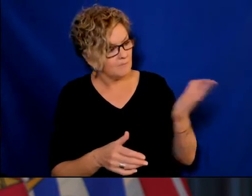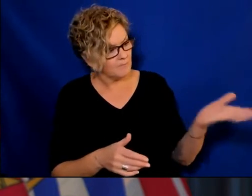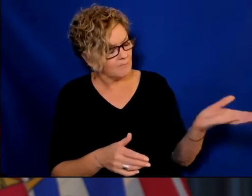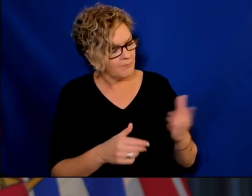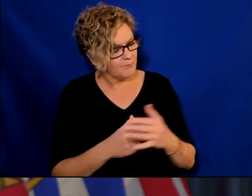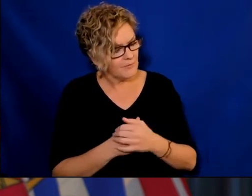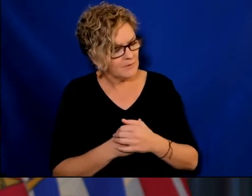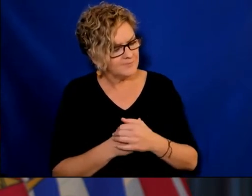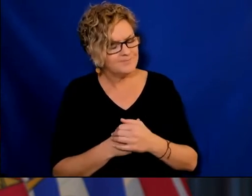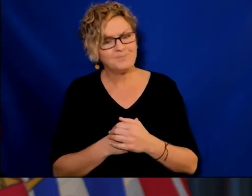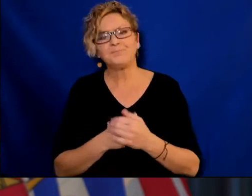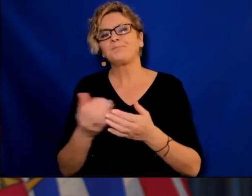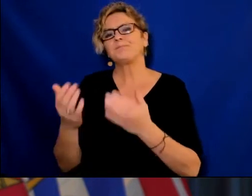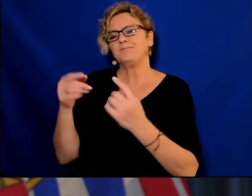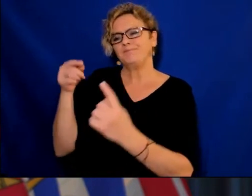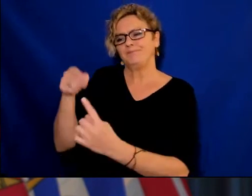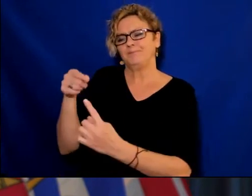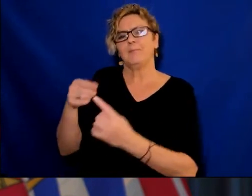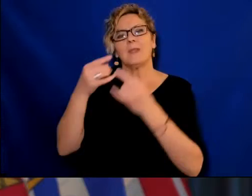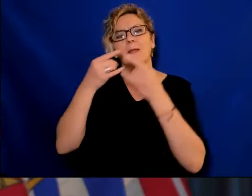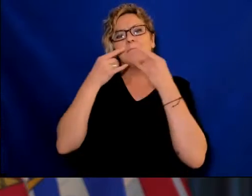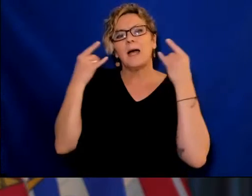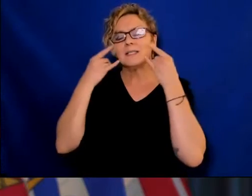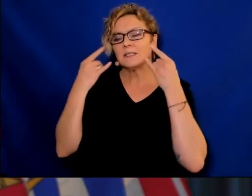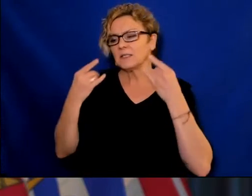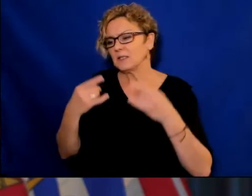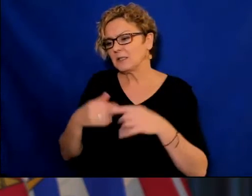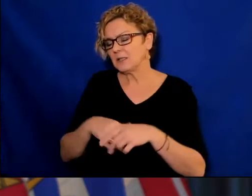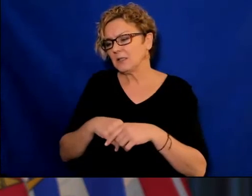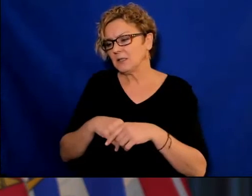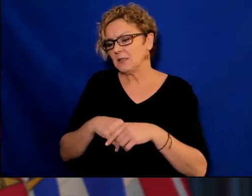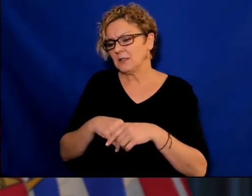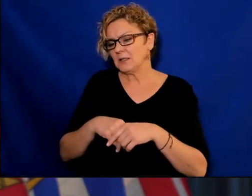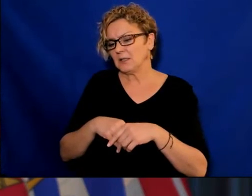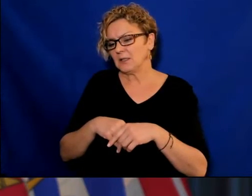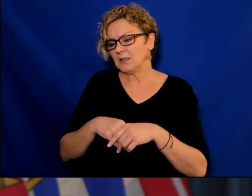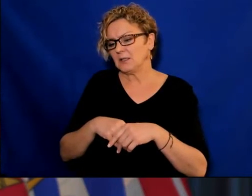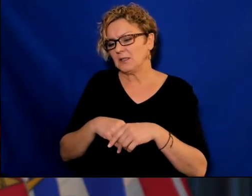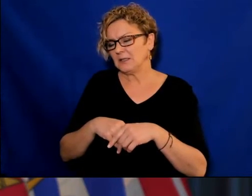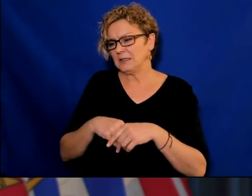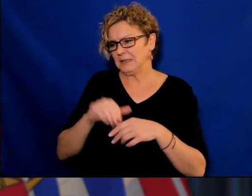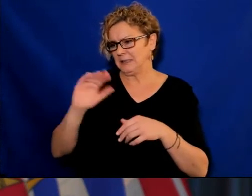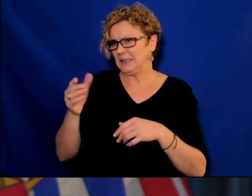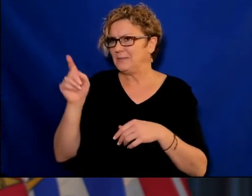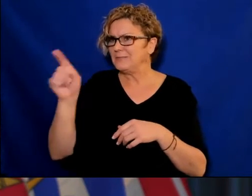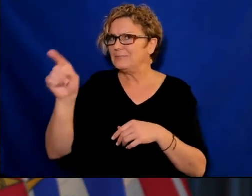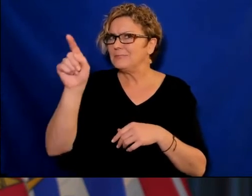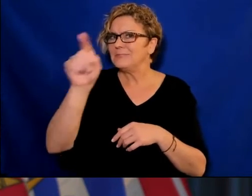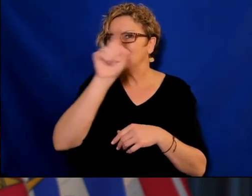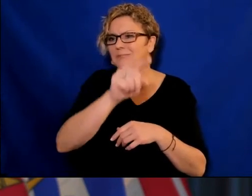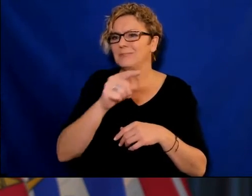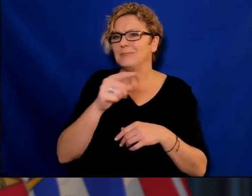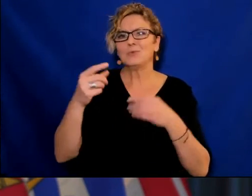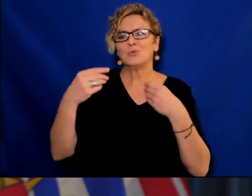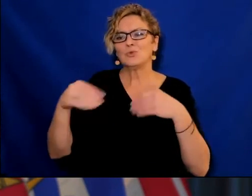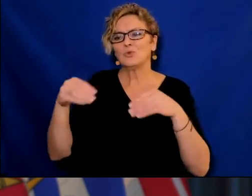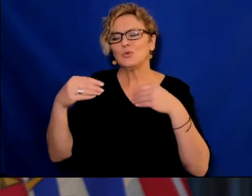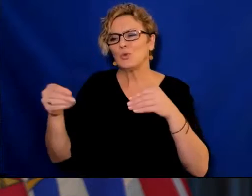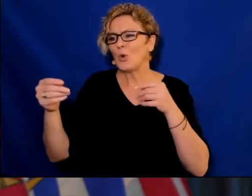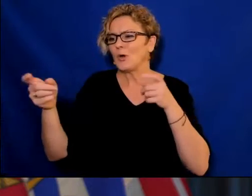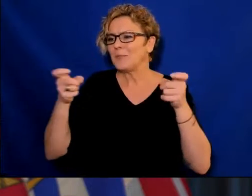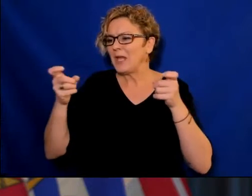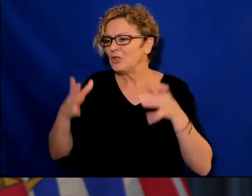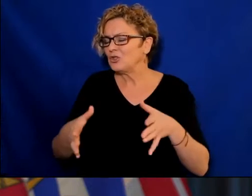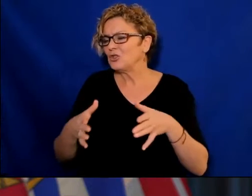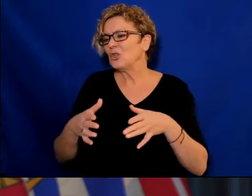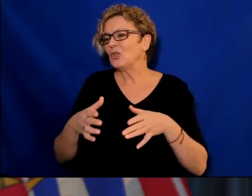your advice, but without requiring it, customers in many cases are being abusive or rude to store managers